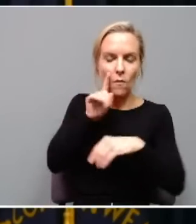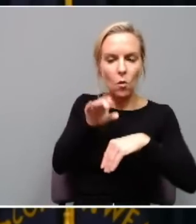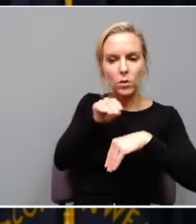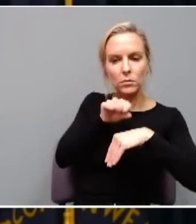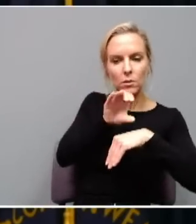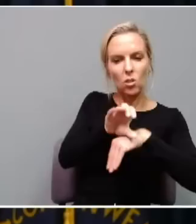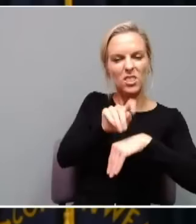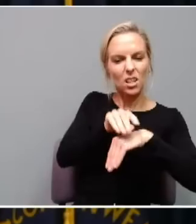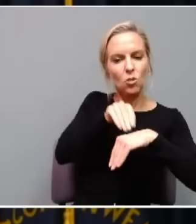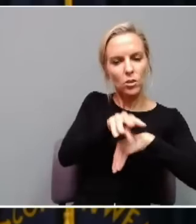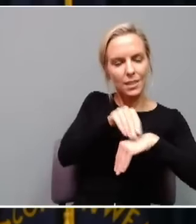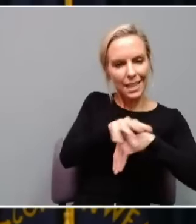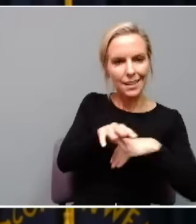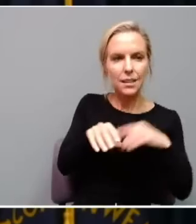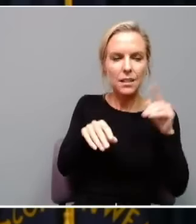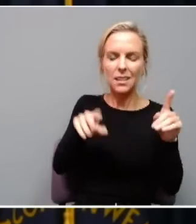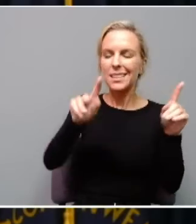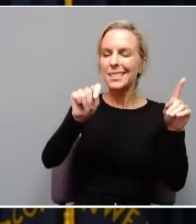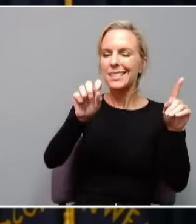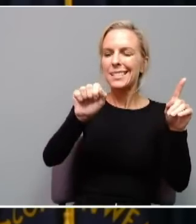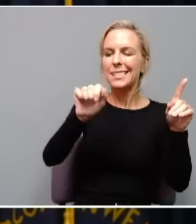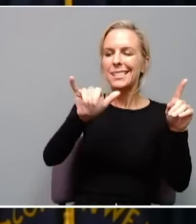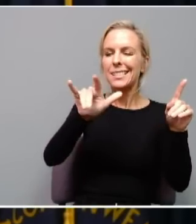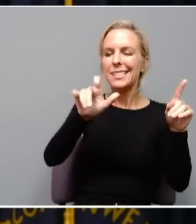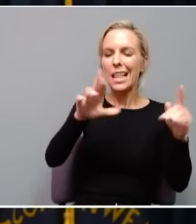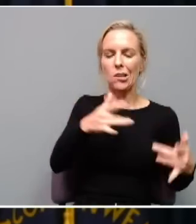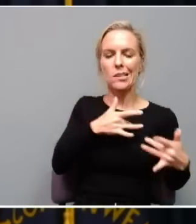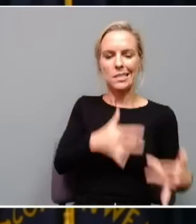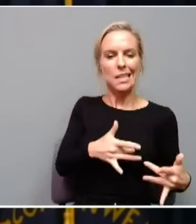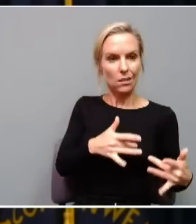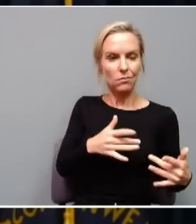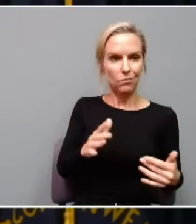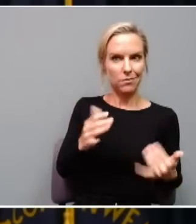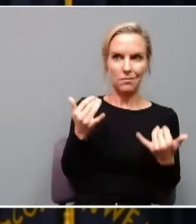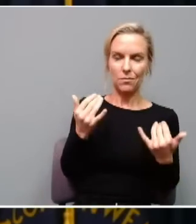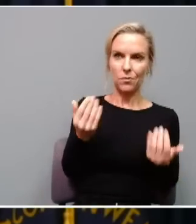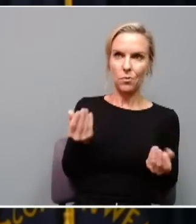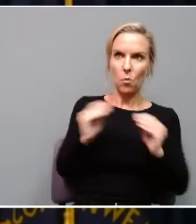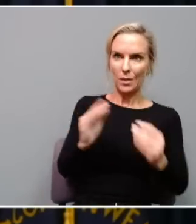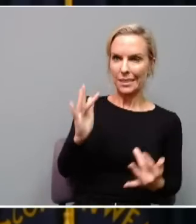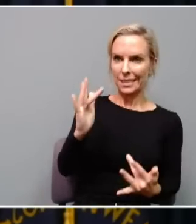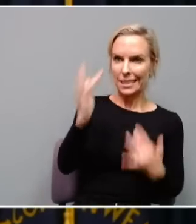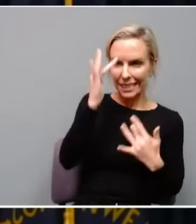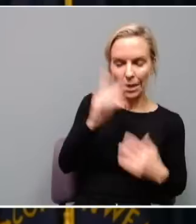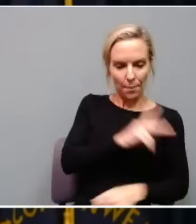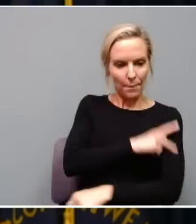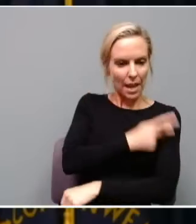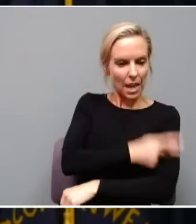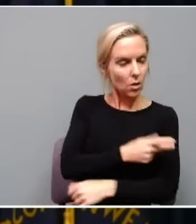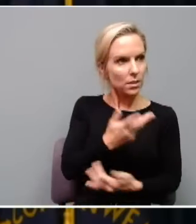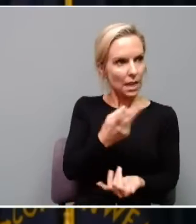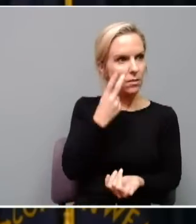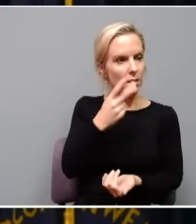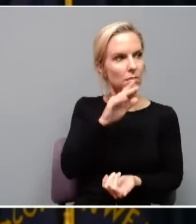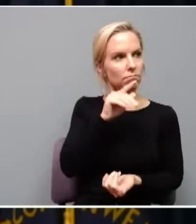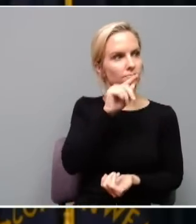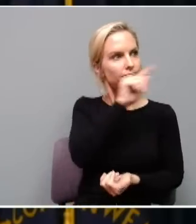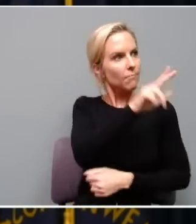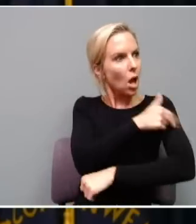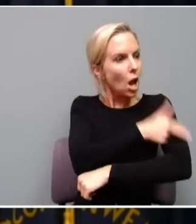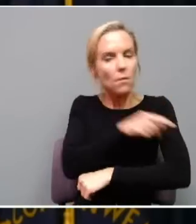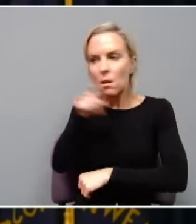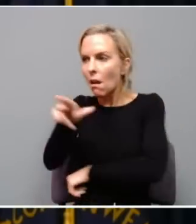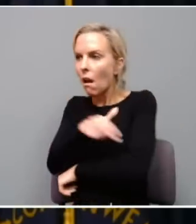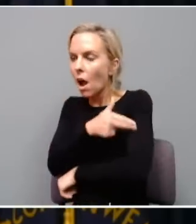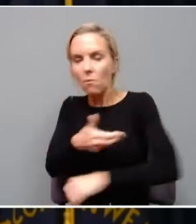Taylor deals with sicker patients than ever before. We're seeing these types of collaborations